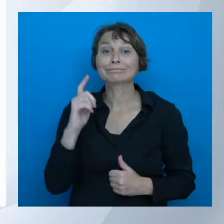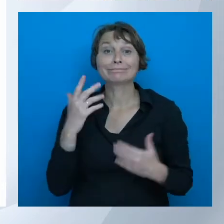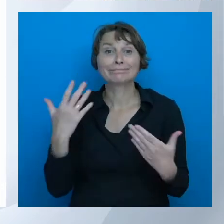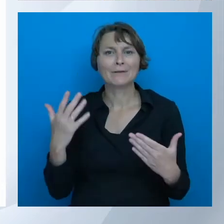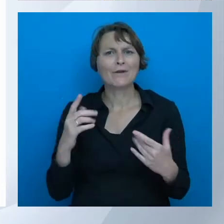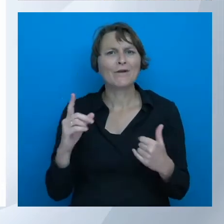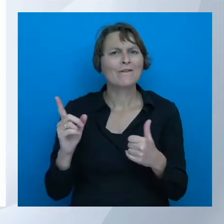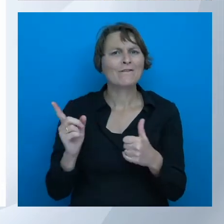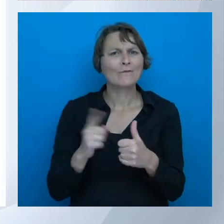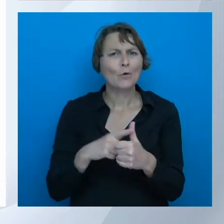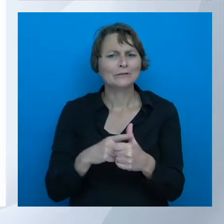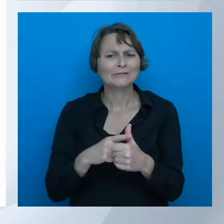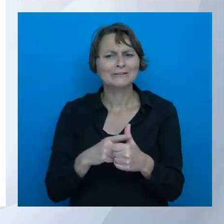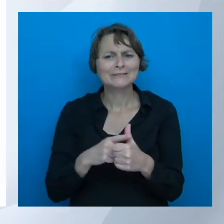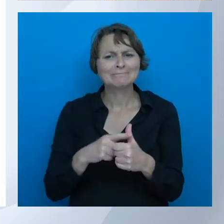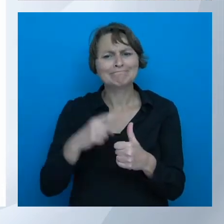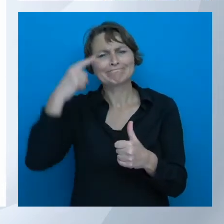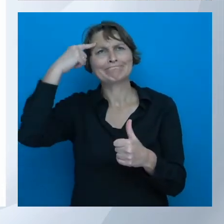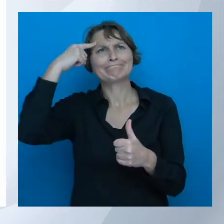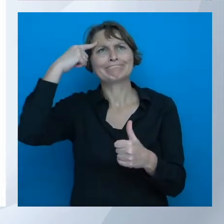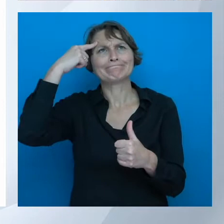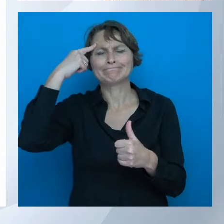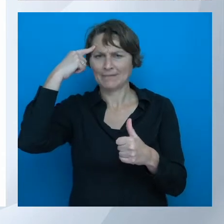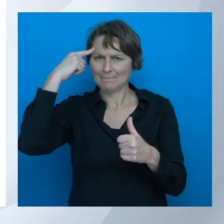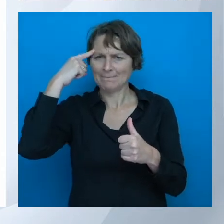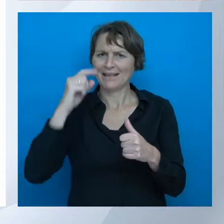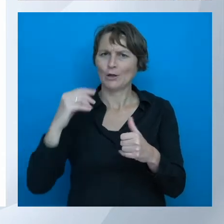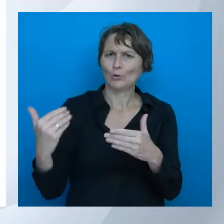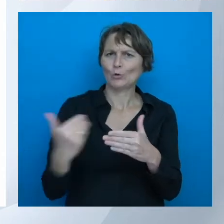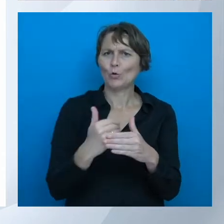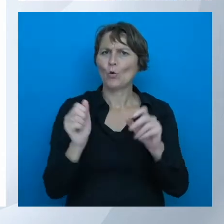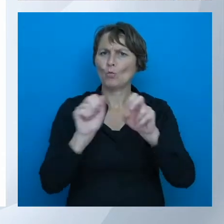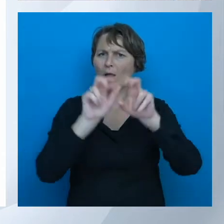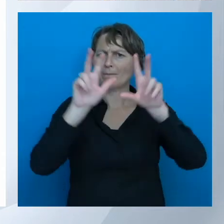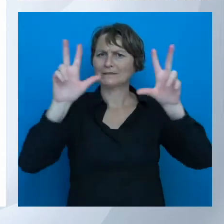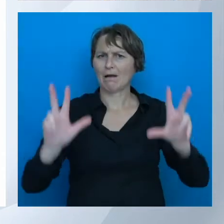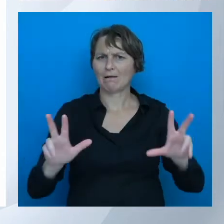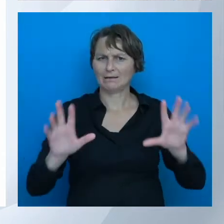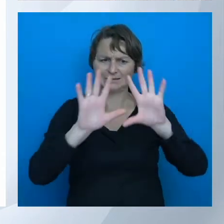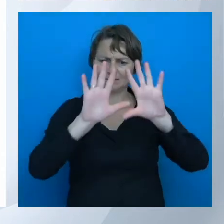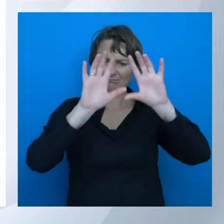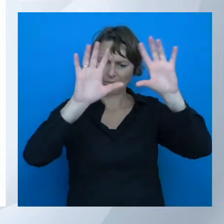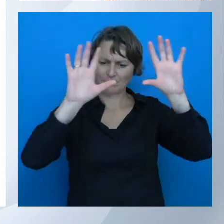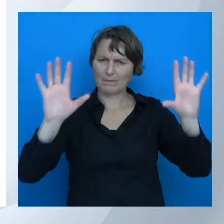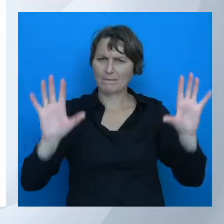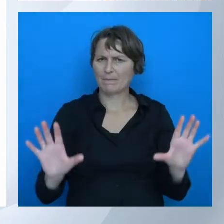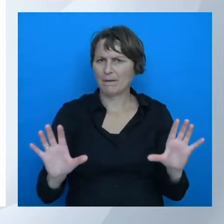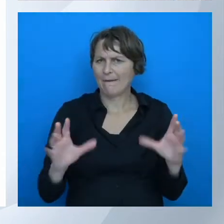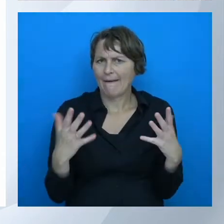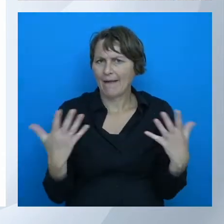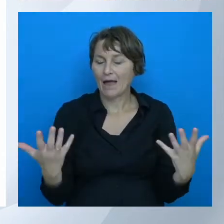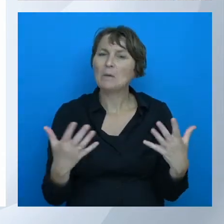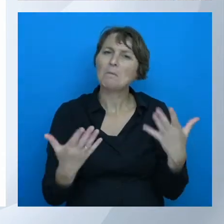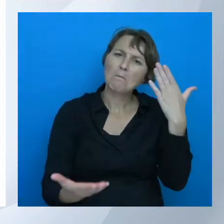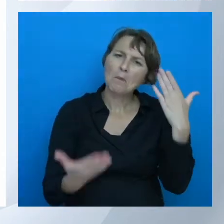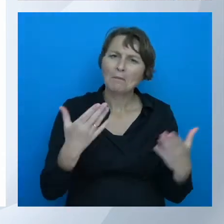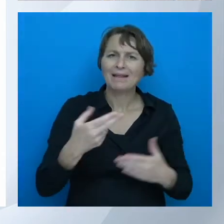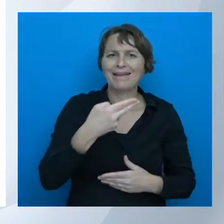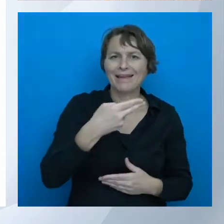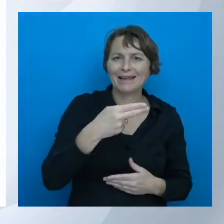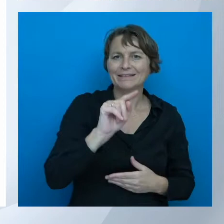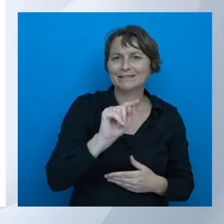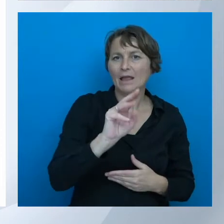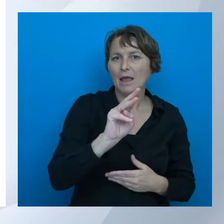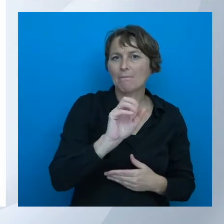if you're building a website. It's probably going to be HTML, JavaScript, and some CSS. That's